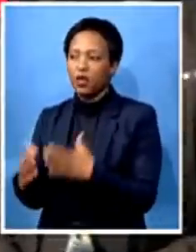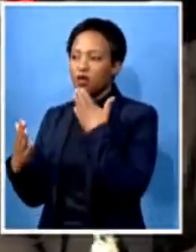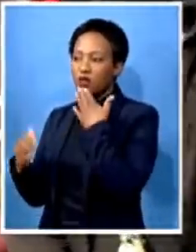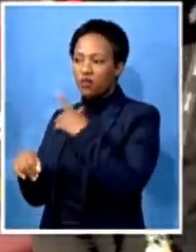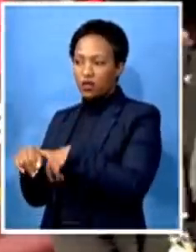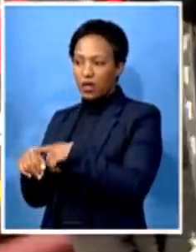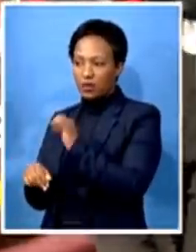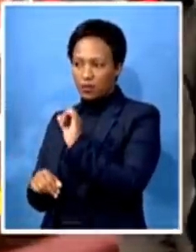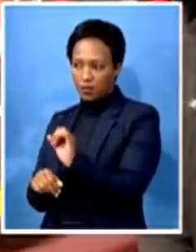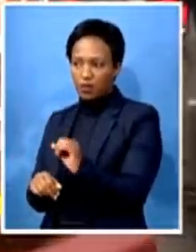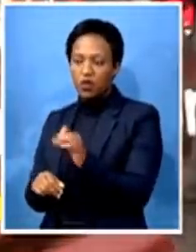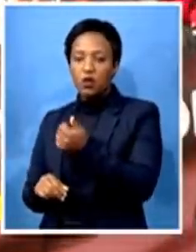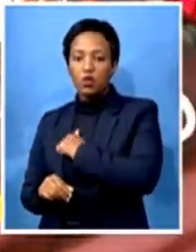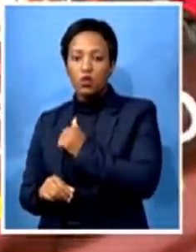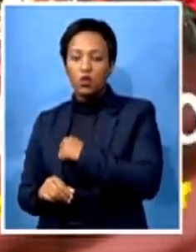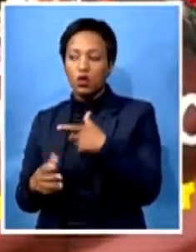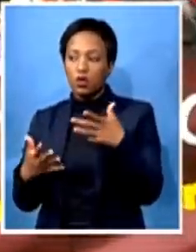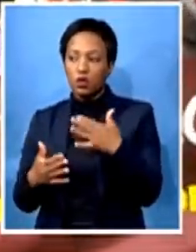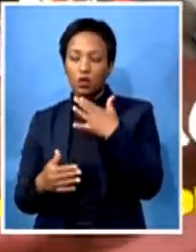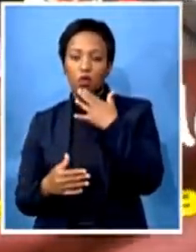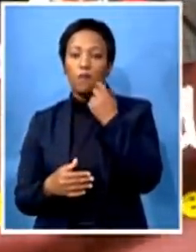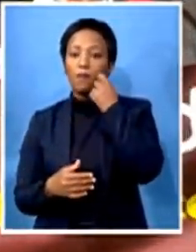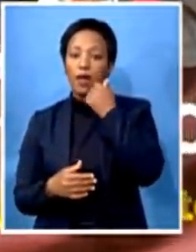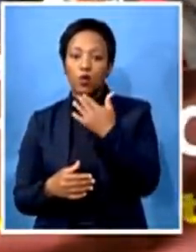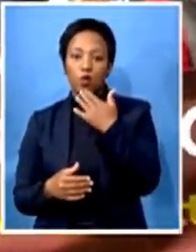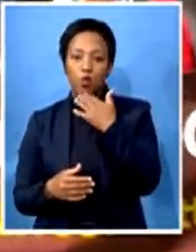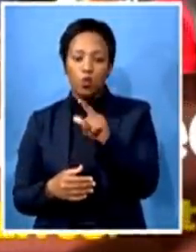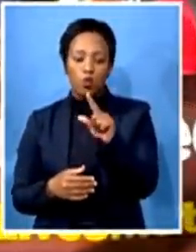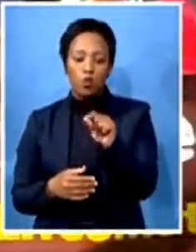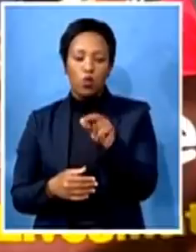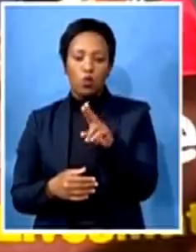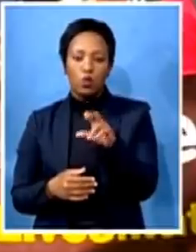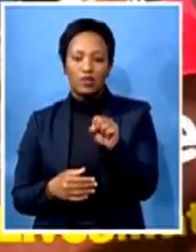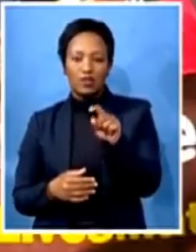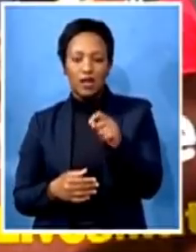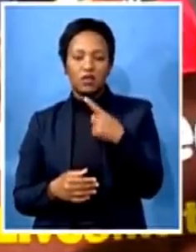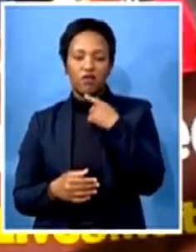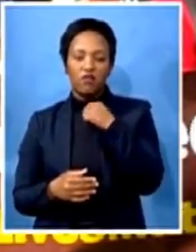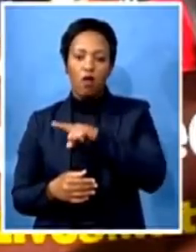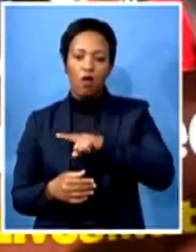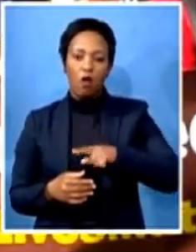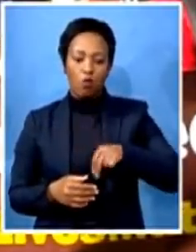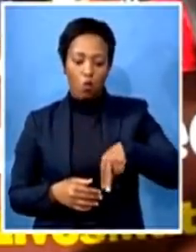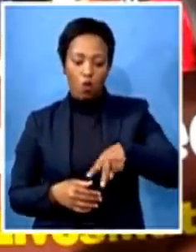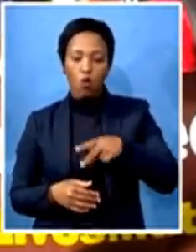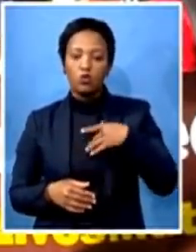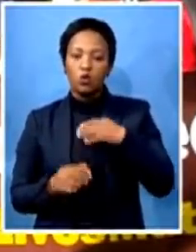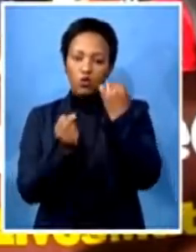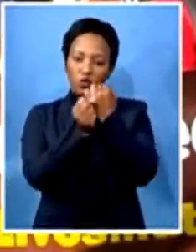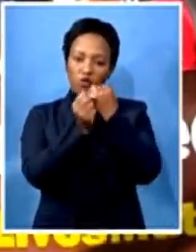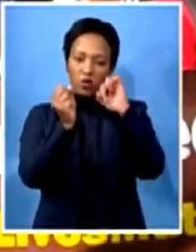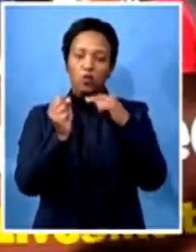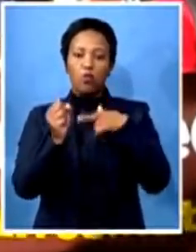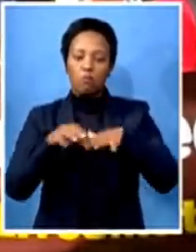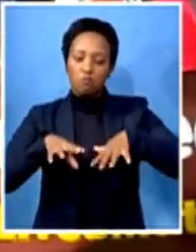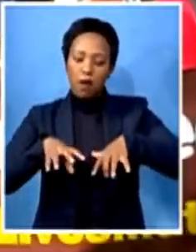Ndlovu, the organizer of the Long Walk to Freedom March. They will be embarking on that march right now, as I said, to the